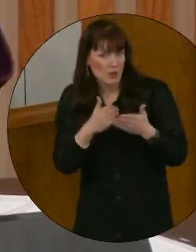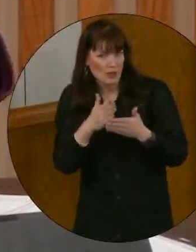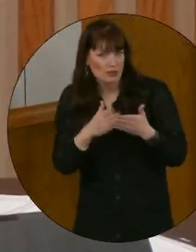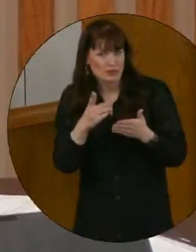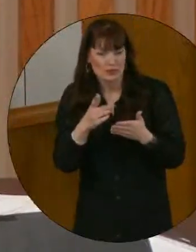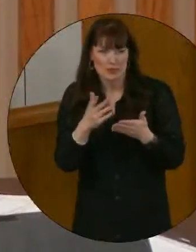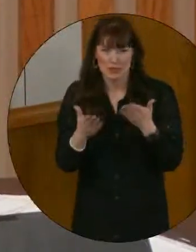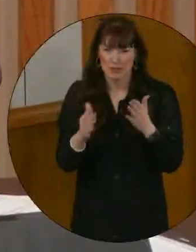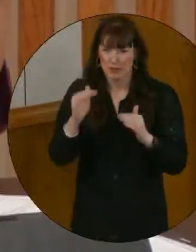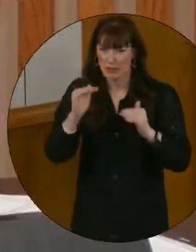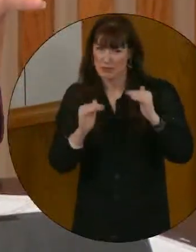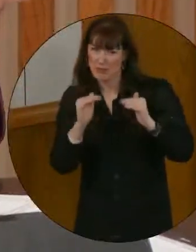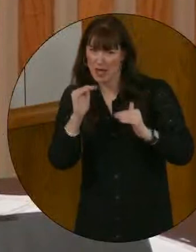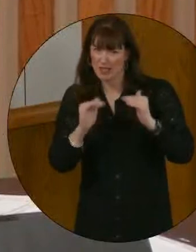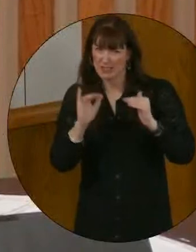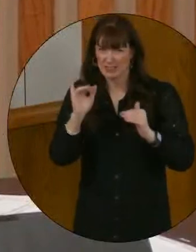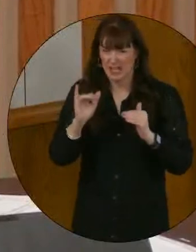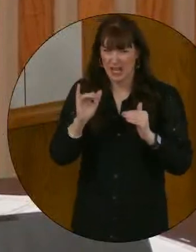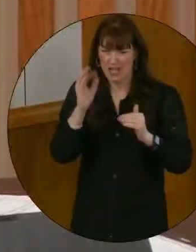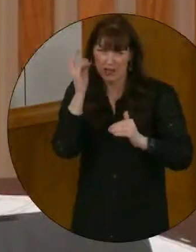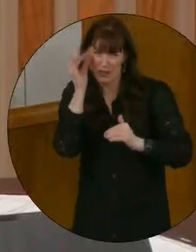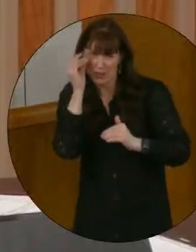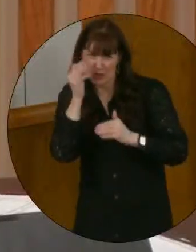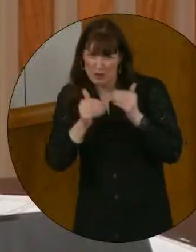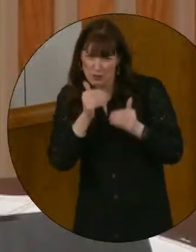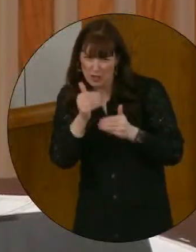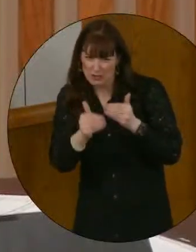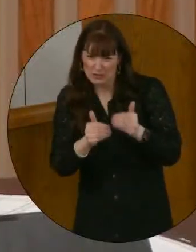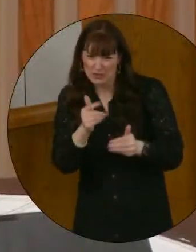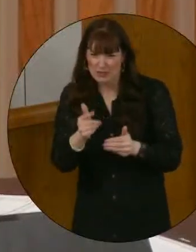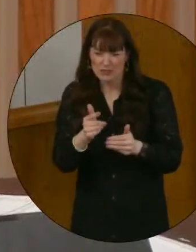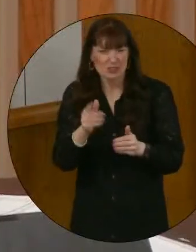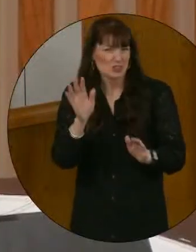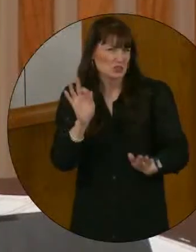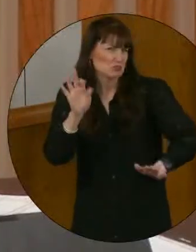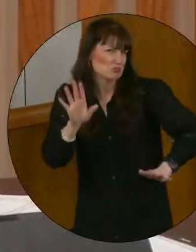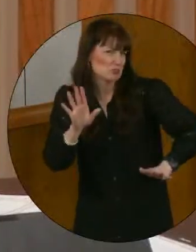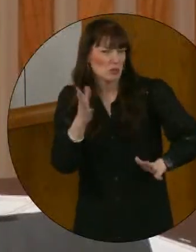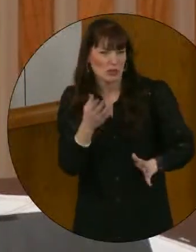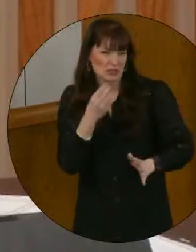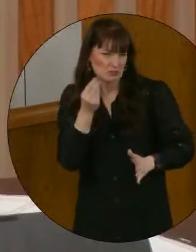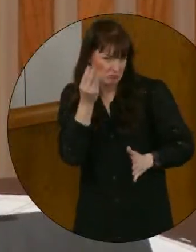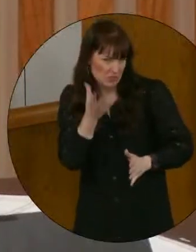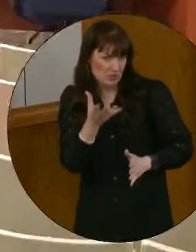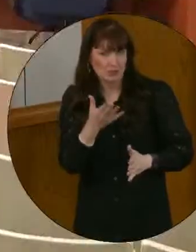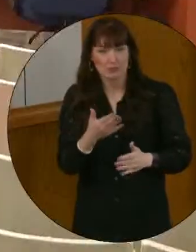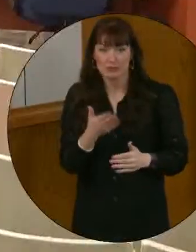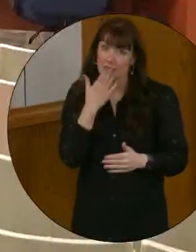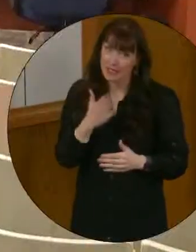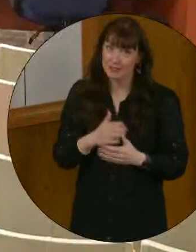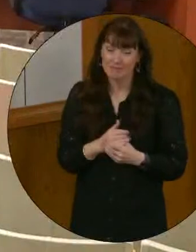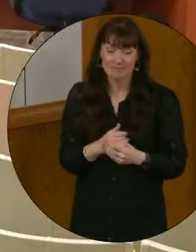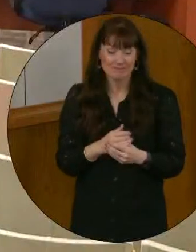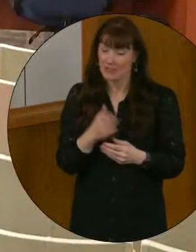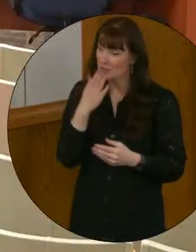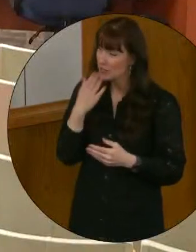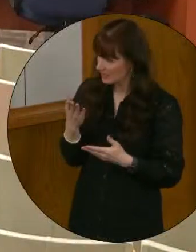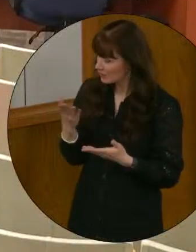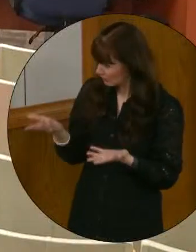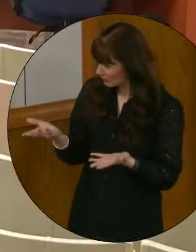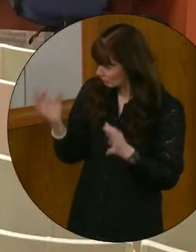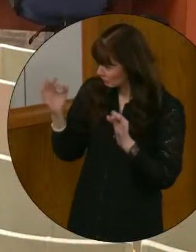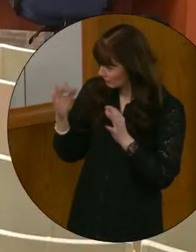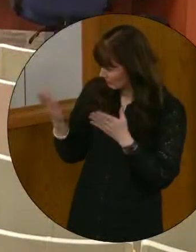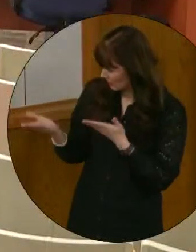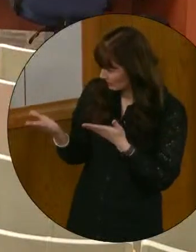way to counterbalance that. So just food for thought that I wanted to share. Thank you. Thank you for those insights,